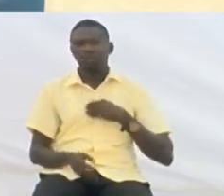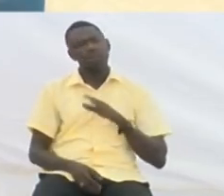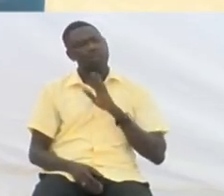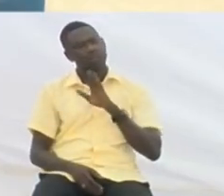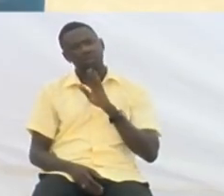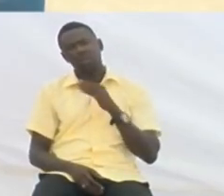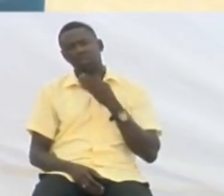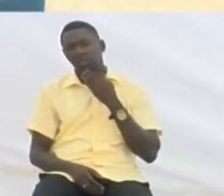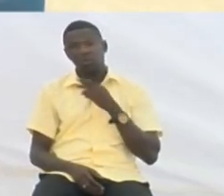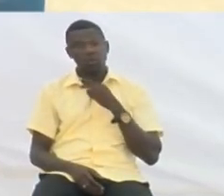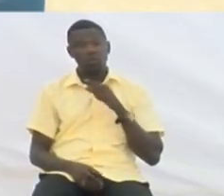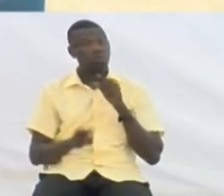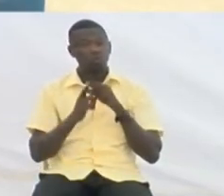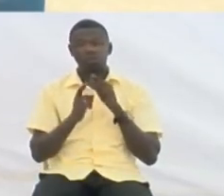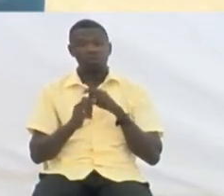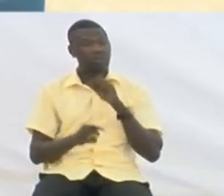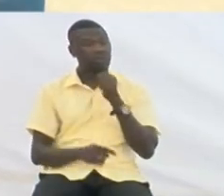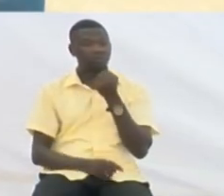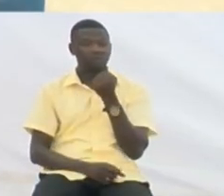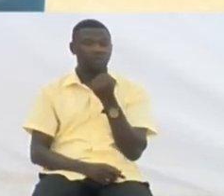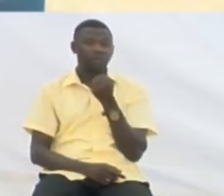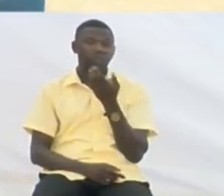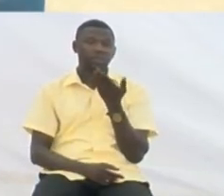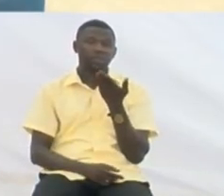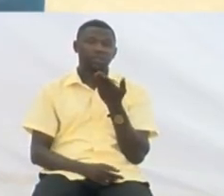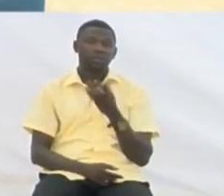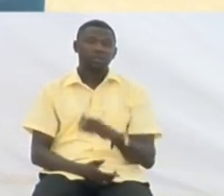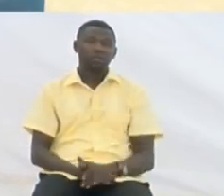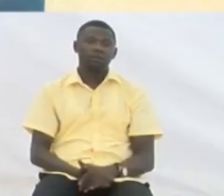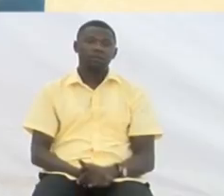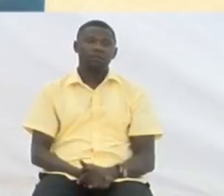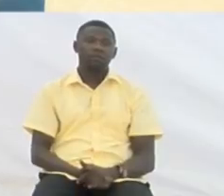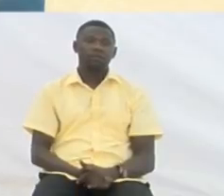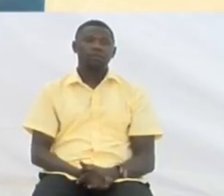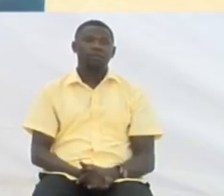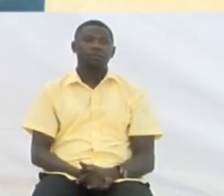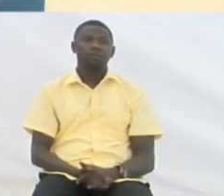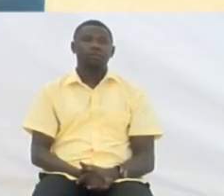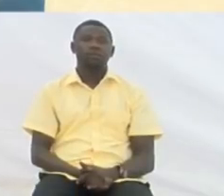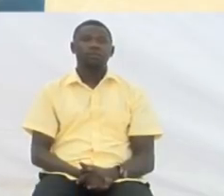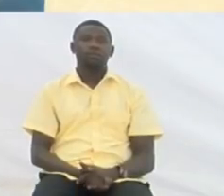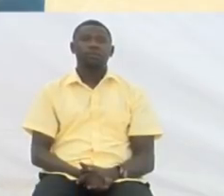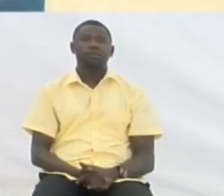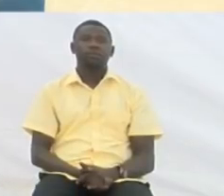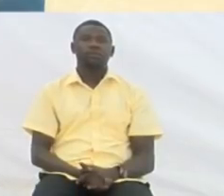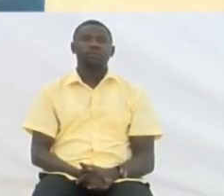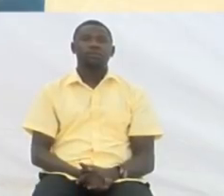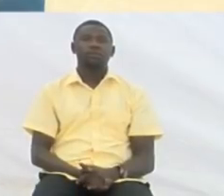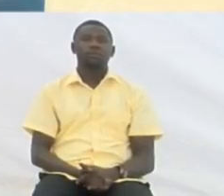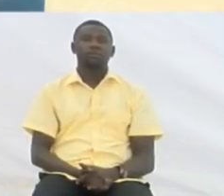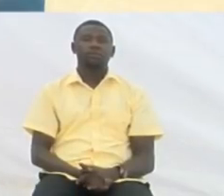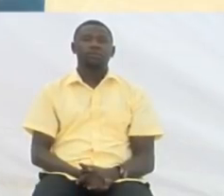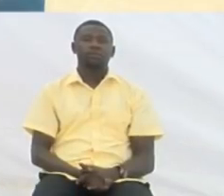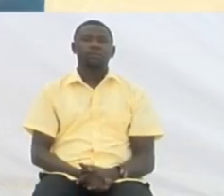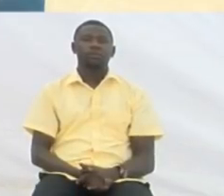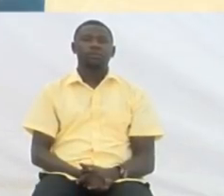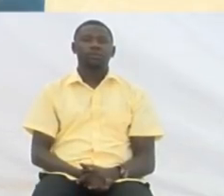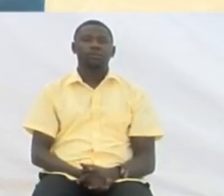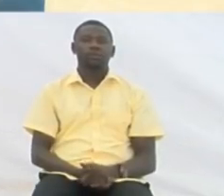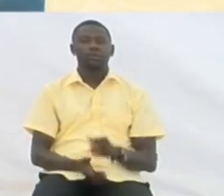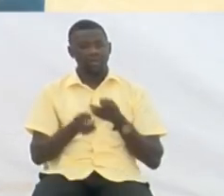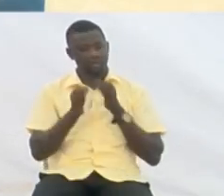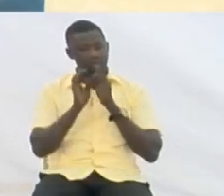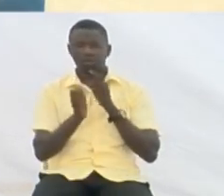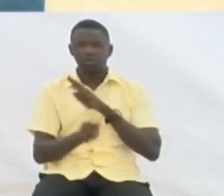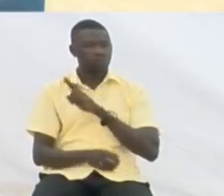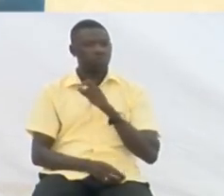So their leader came and said to me, Elder, your things are very difficult. I said